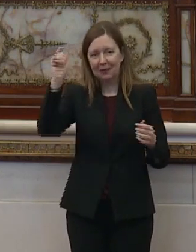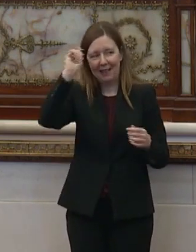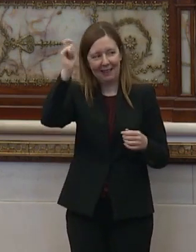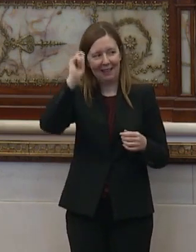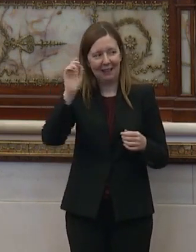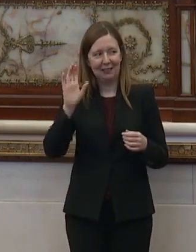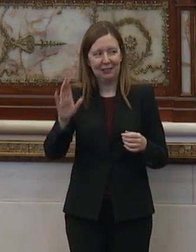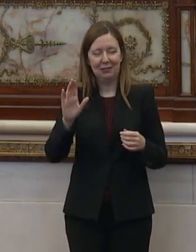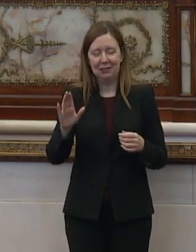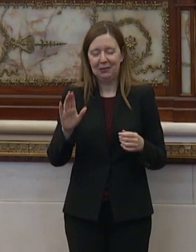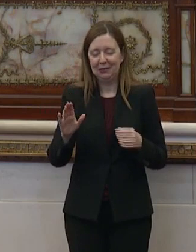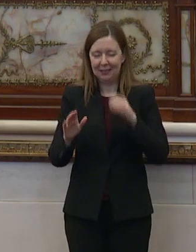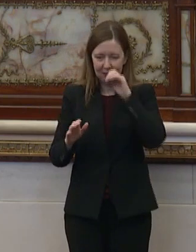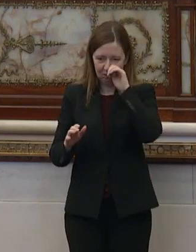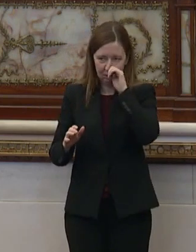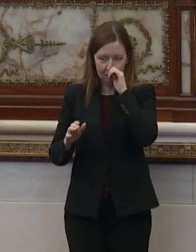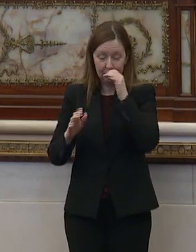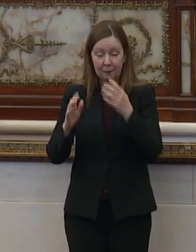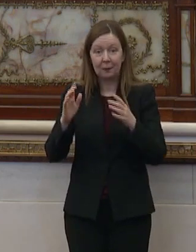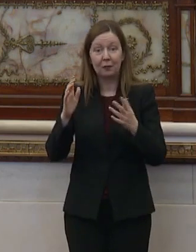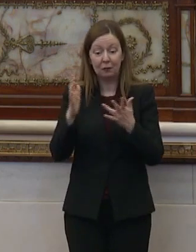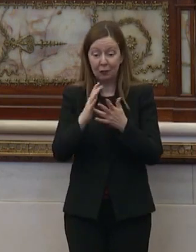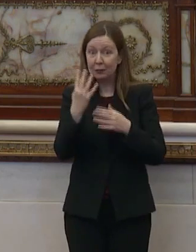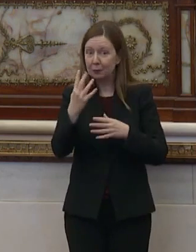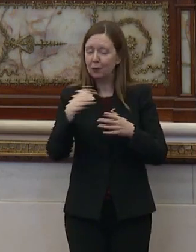your anniversary, Freshman 4.